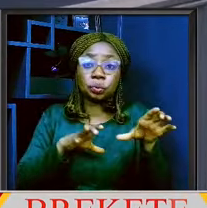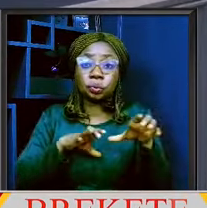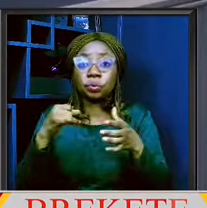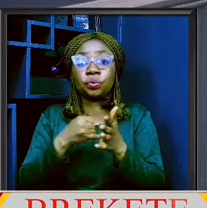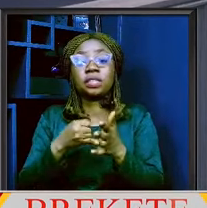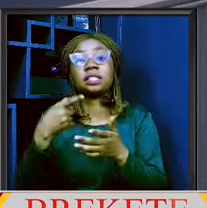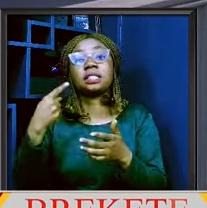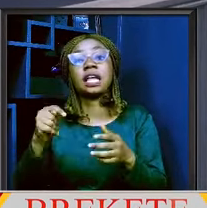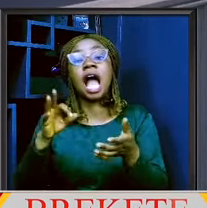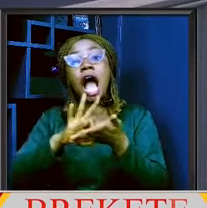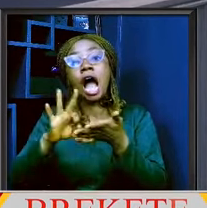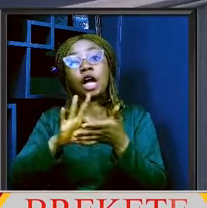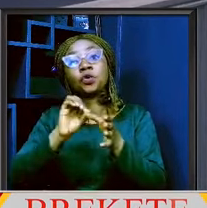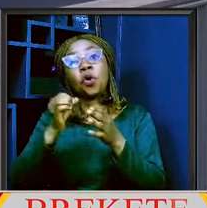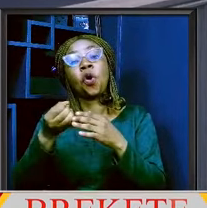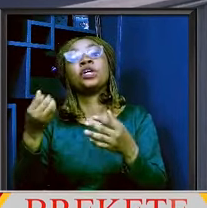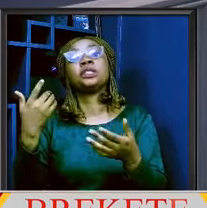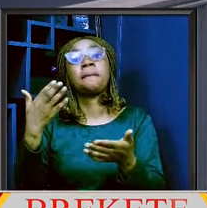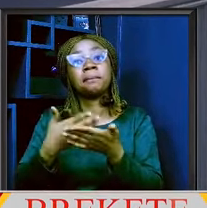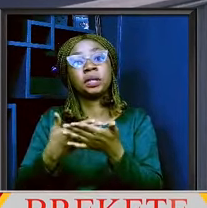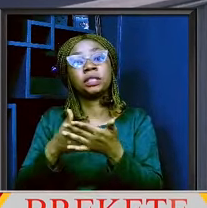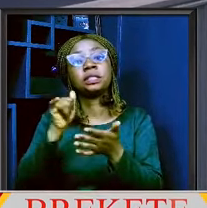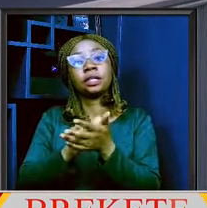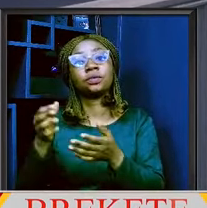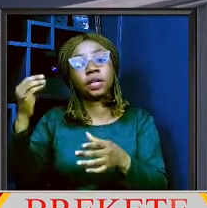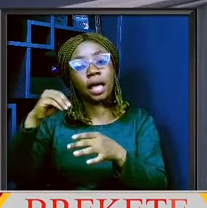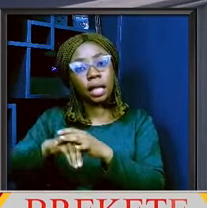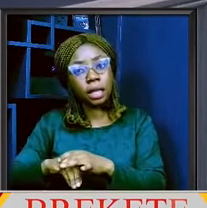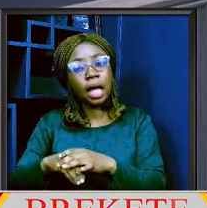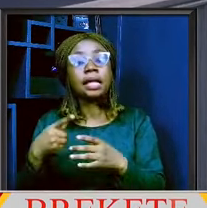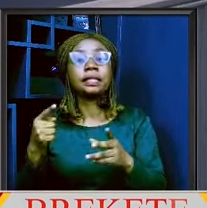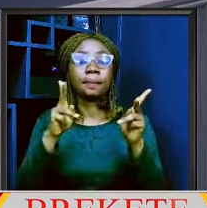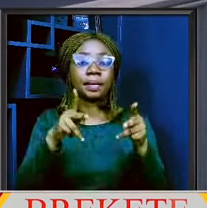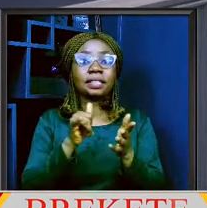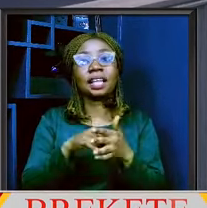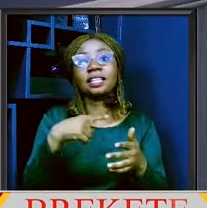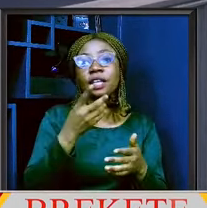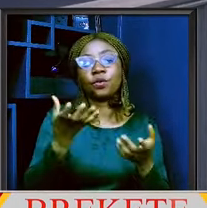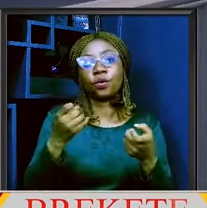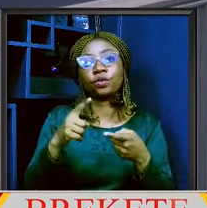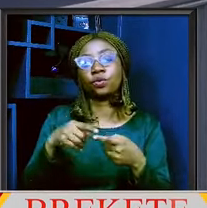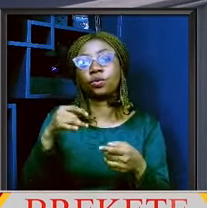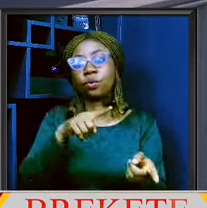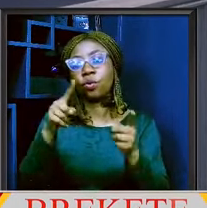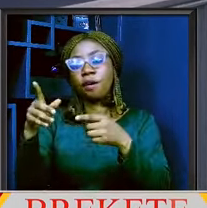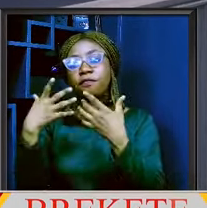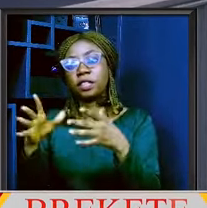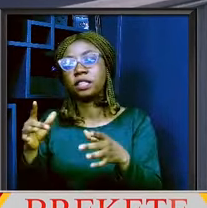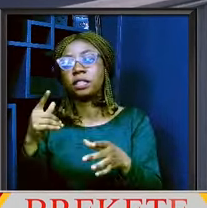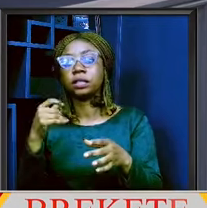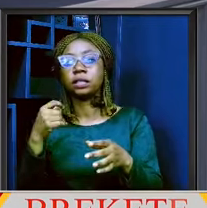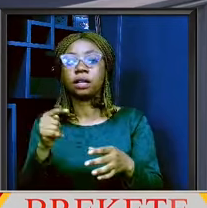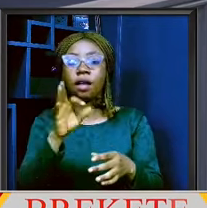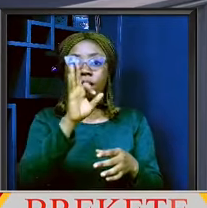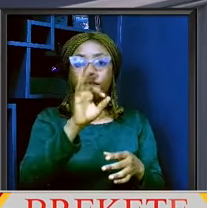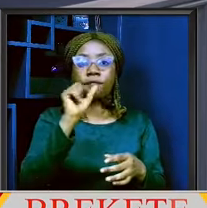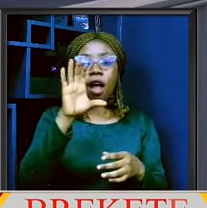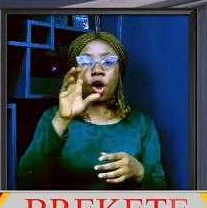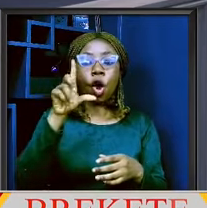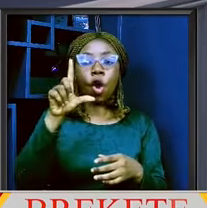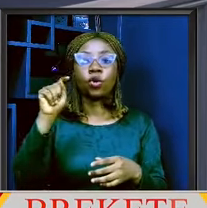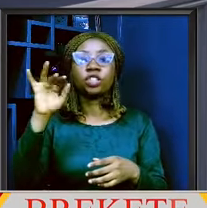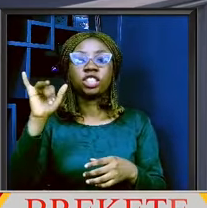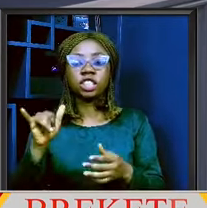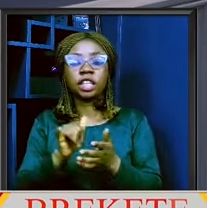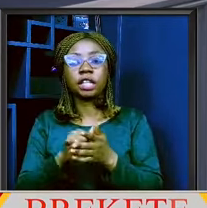money that will come in. The person we talk say he won't go complete the faculty. He one new faculty we una